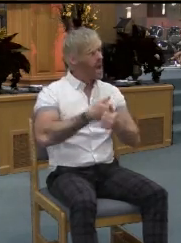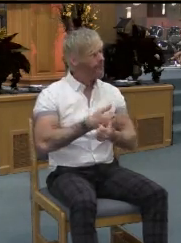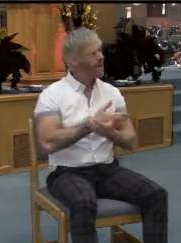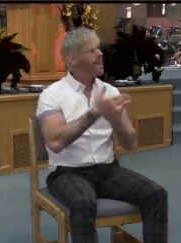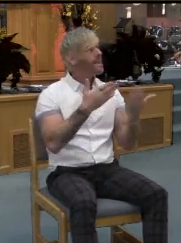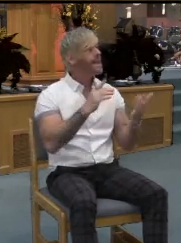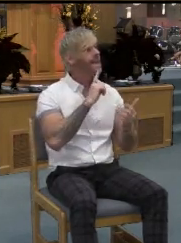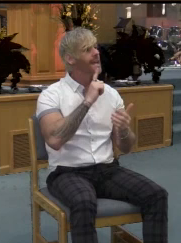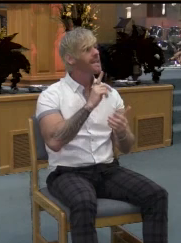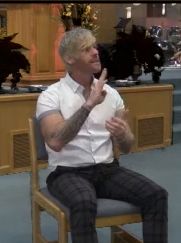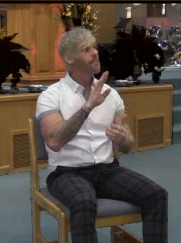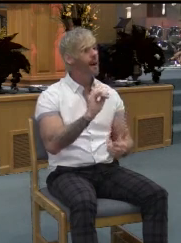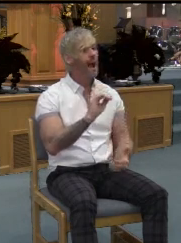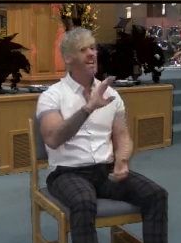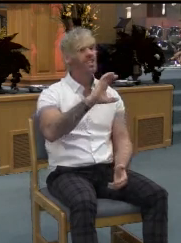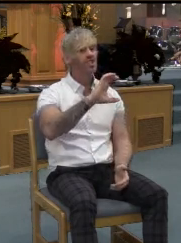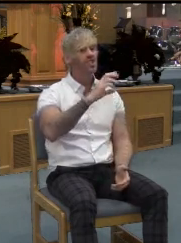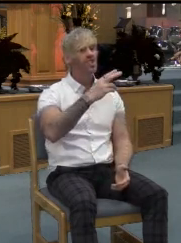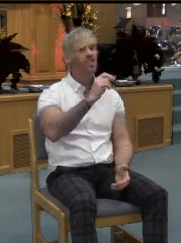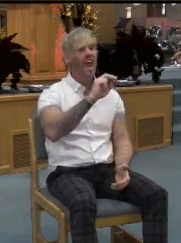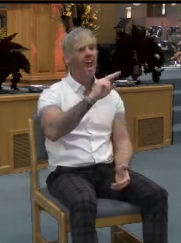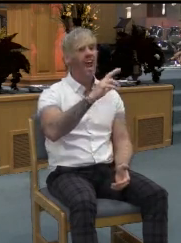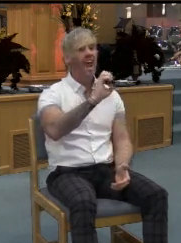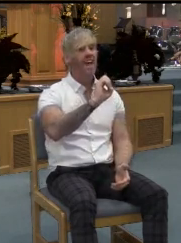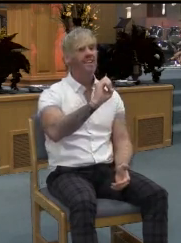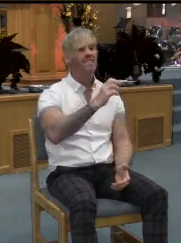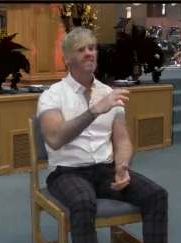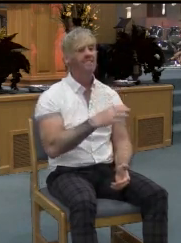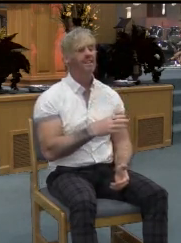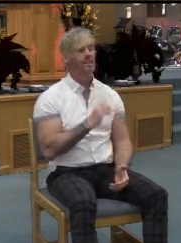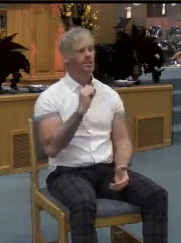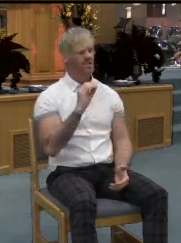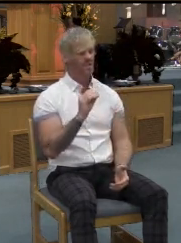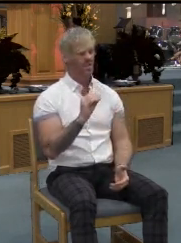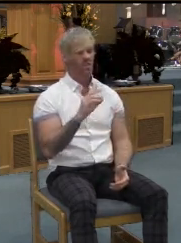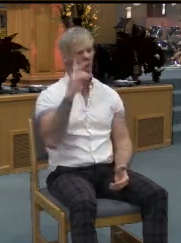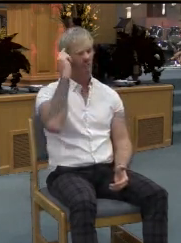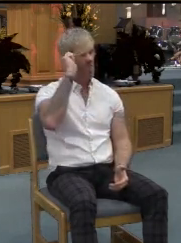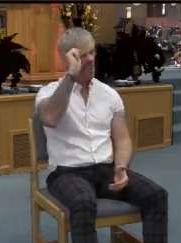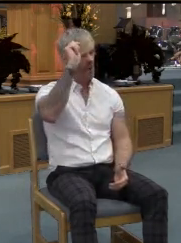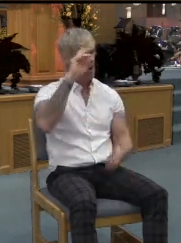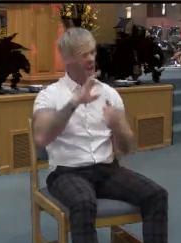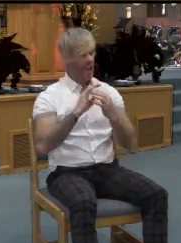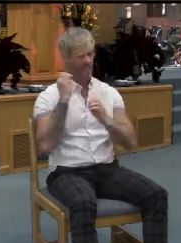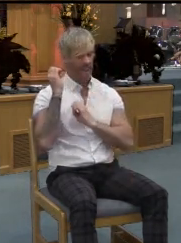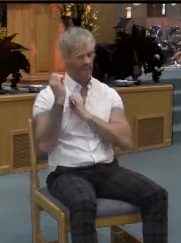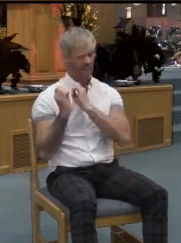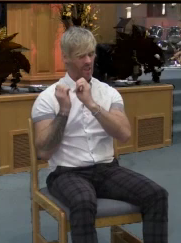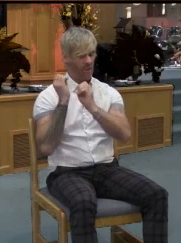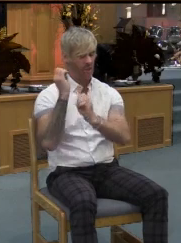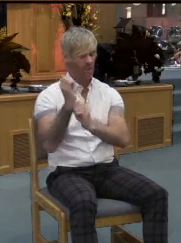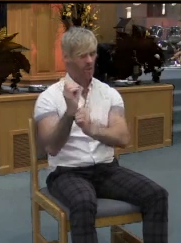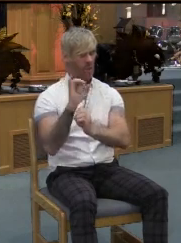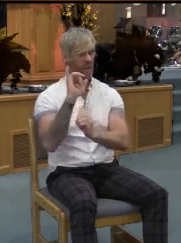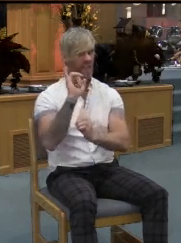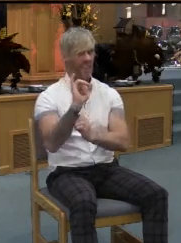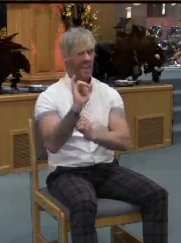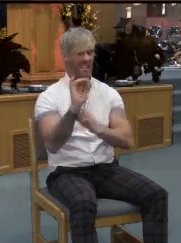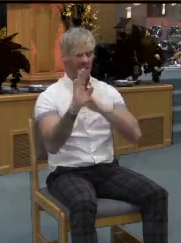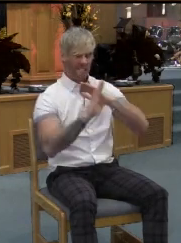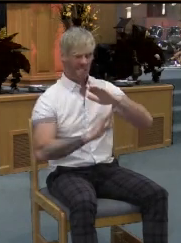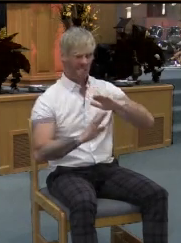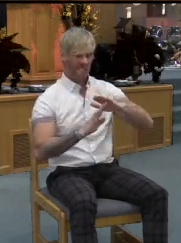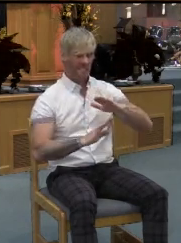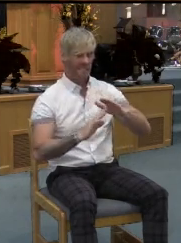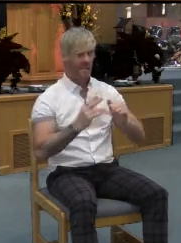by chance. Everything is by circumstance. So the theory of evolution formed the basis for Adolf Hitler and his